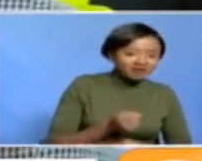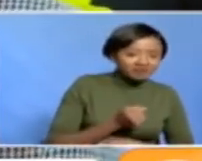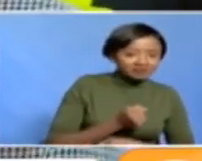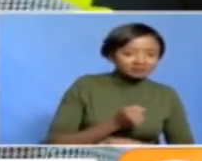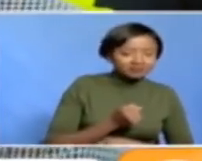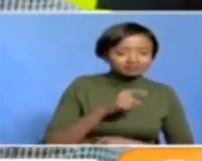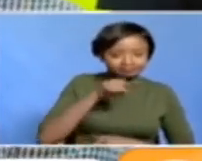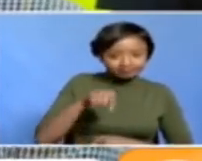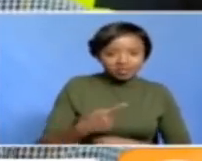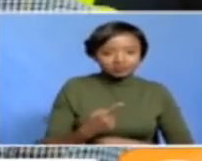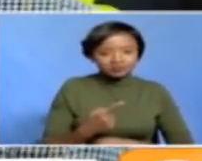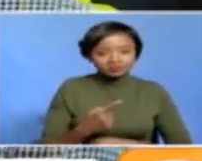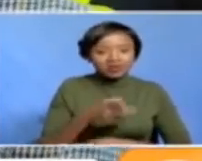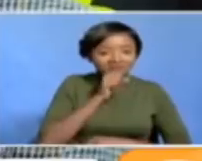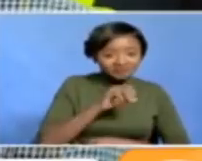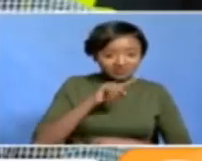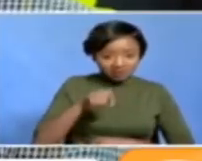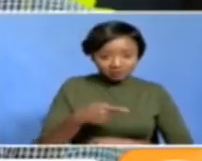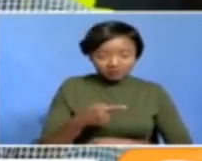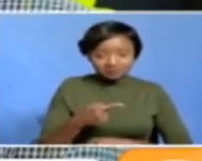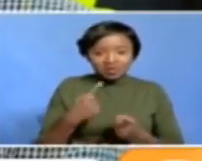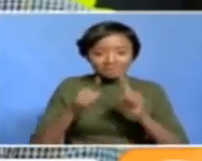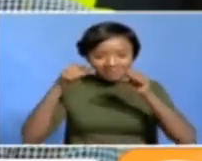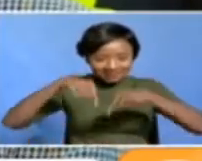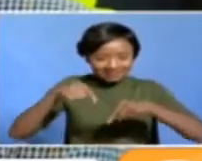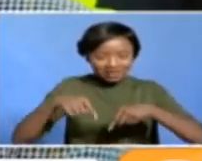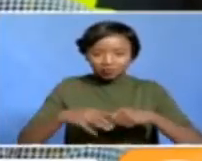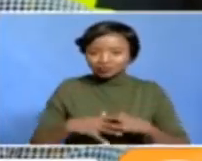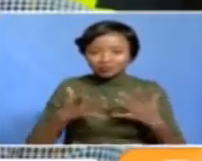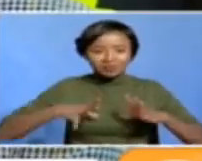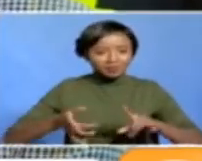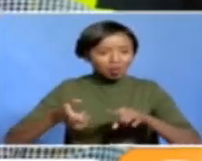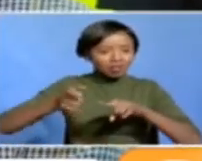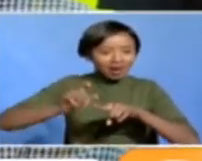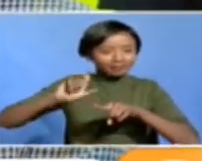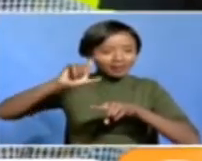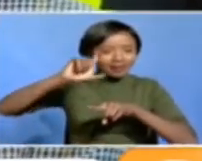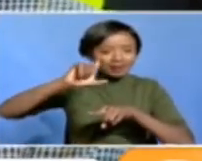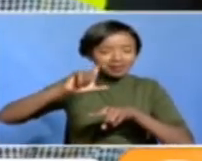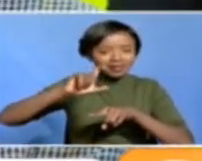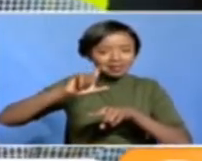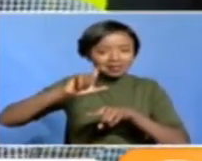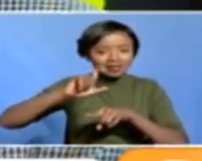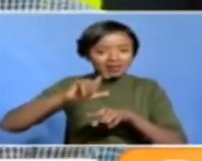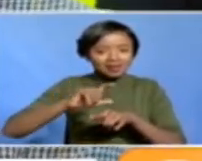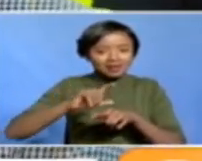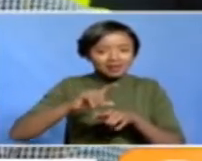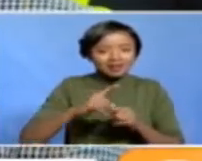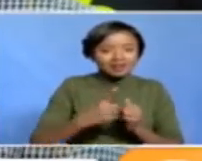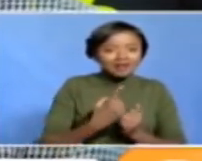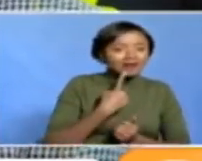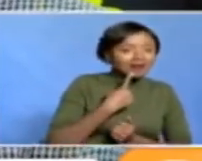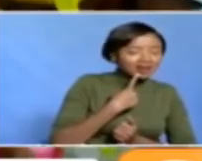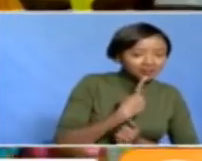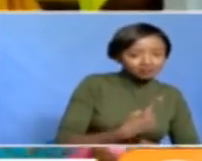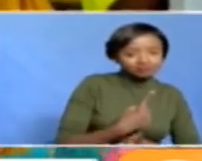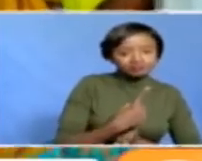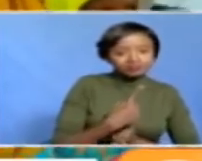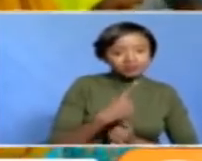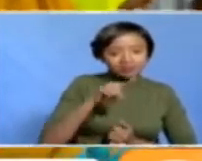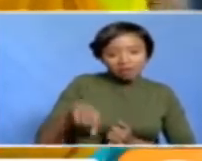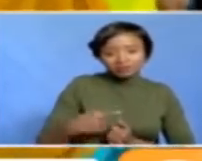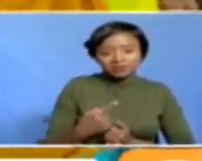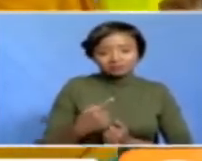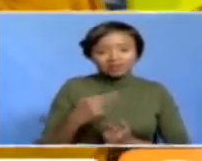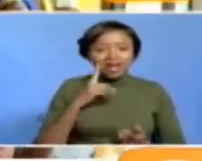miezi sita ya kwanza. Lakini hivi tunavyozungumza idadi ya watu sasa iko kati ya watu 180,000 mpaka 200,000 kwa siku.